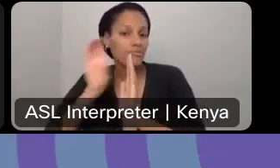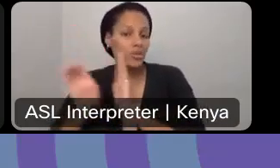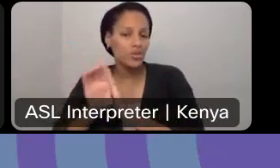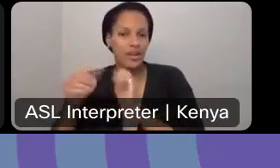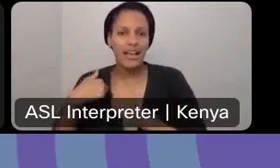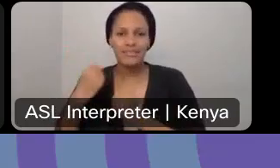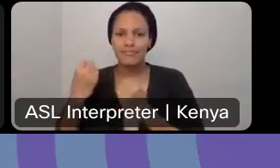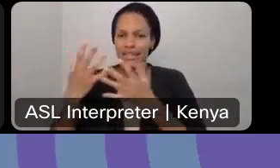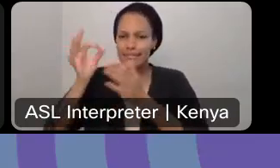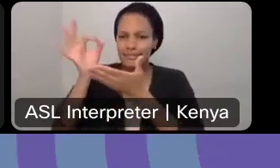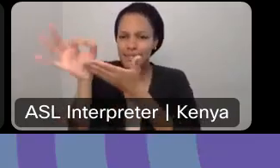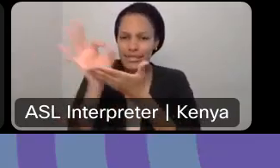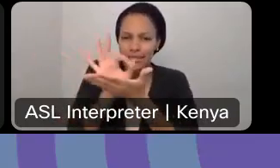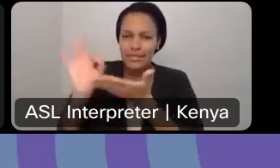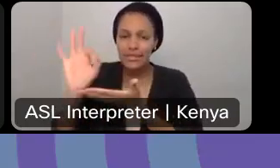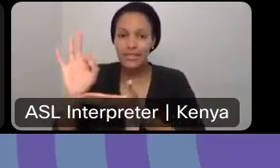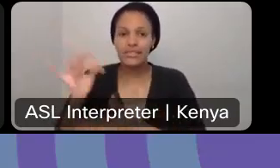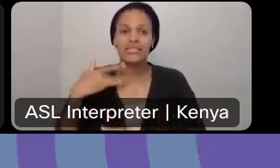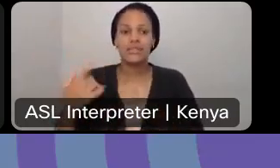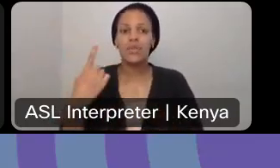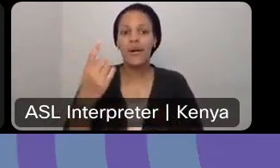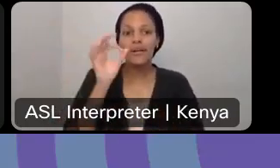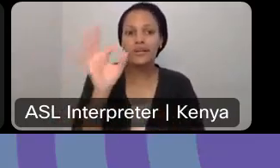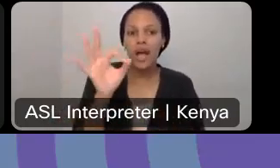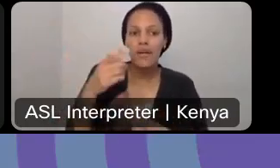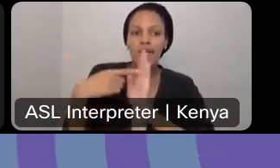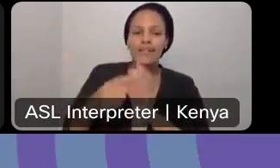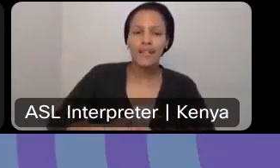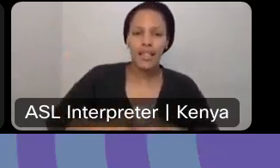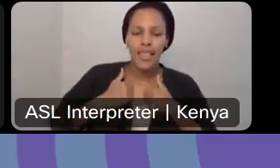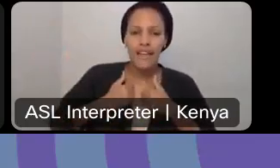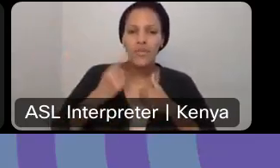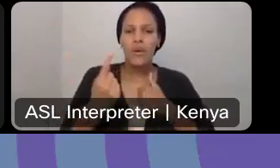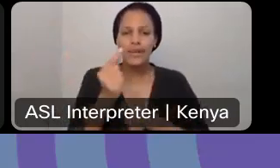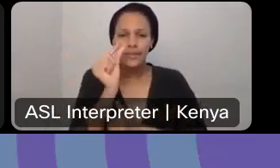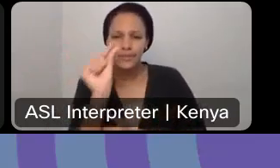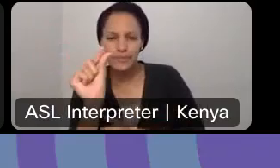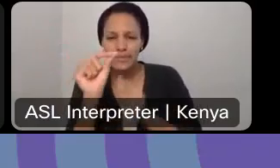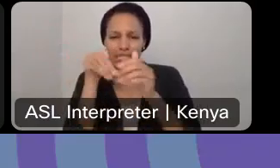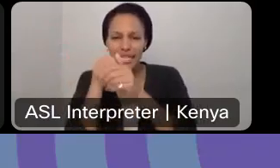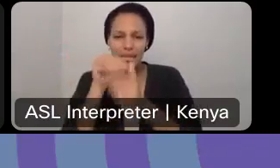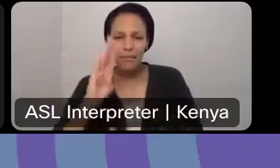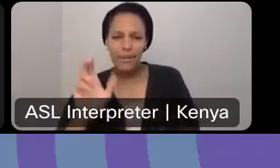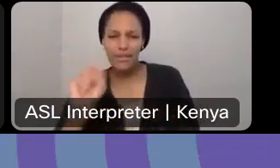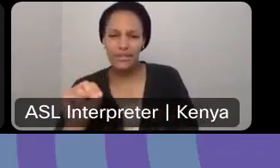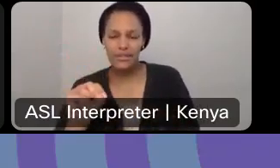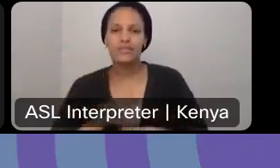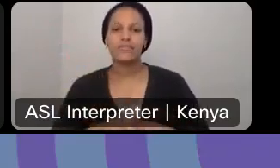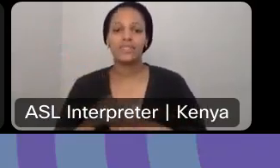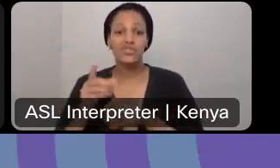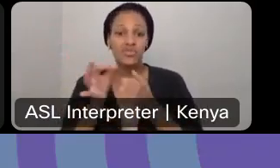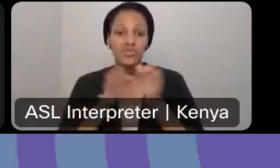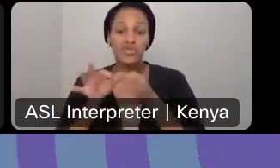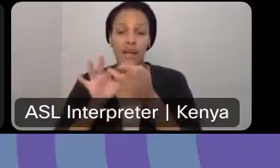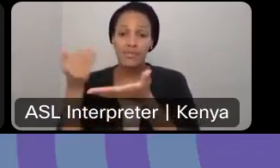to represent her life, one particle within billions. She has described that the repetition of